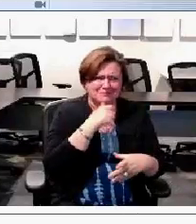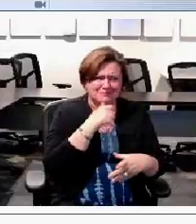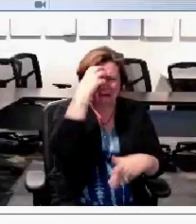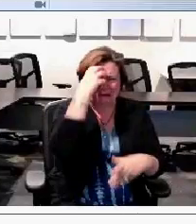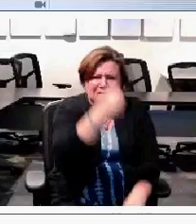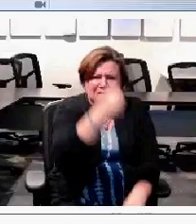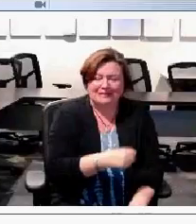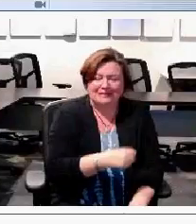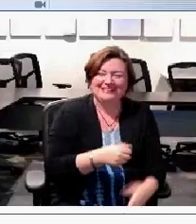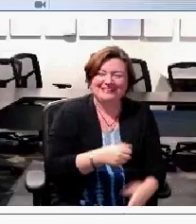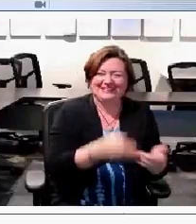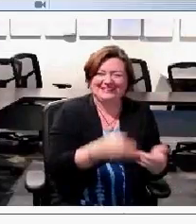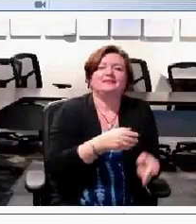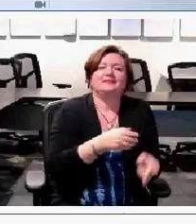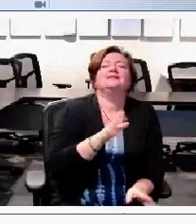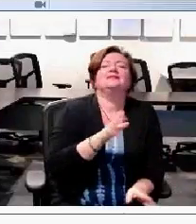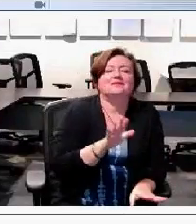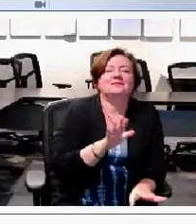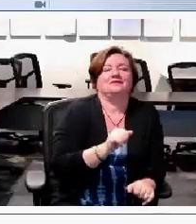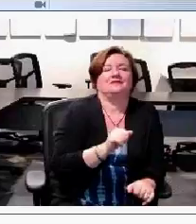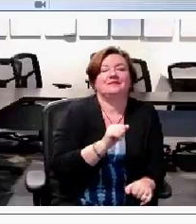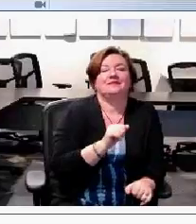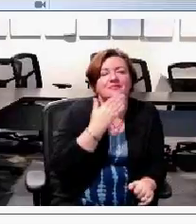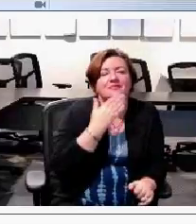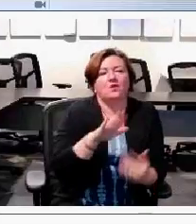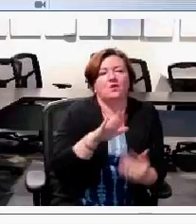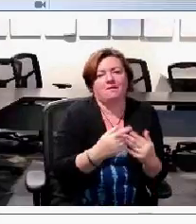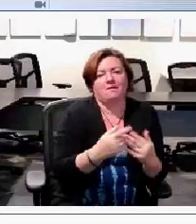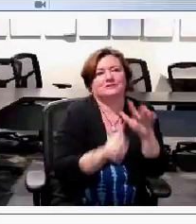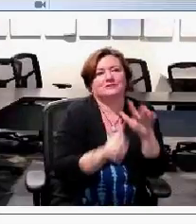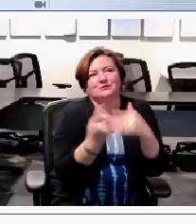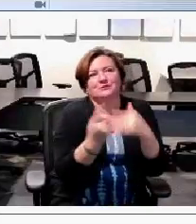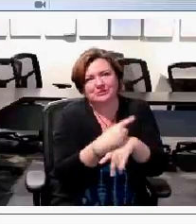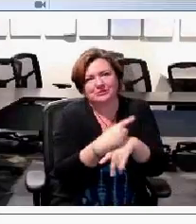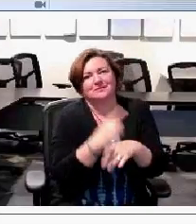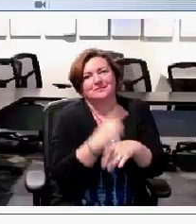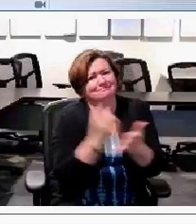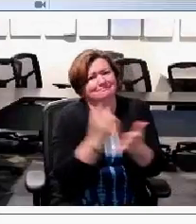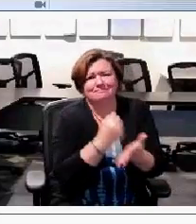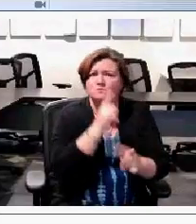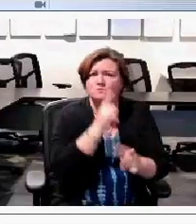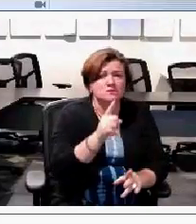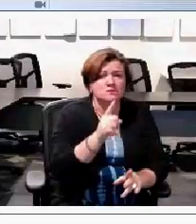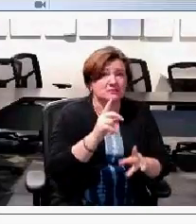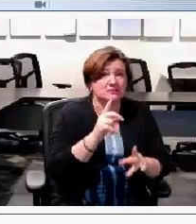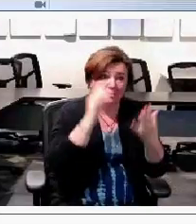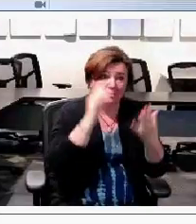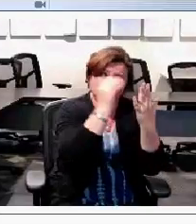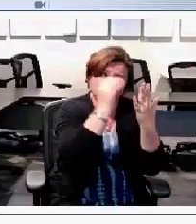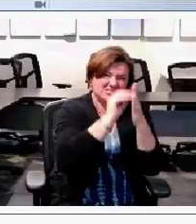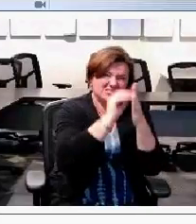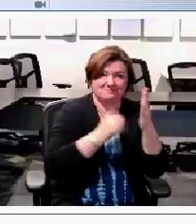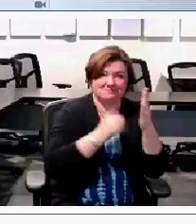I appreciate all of you coming today and taking the time. And I found this very useful. I have at least 4 pages of notes for